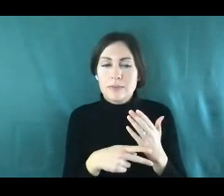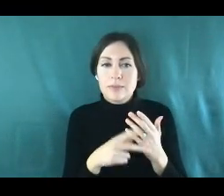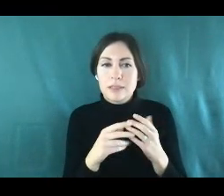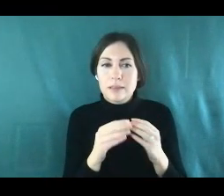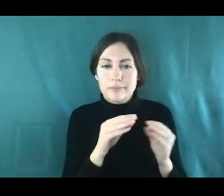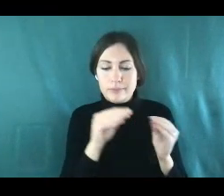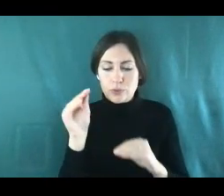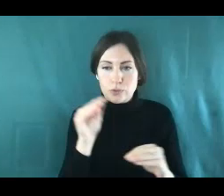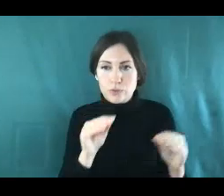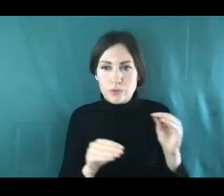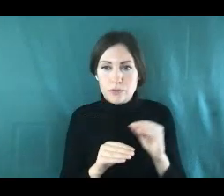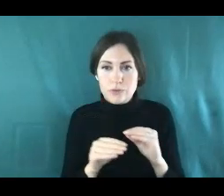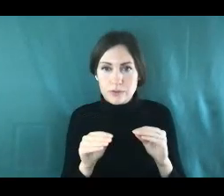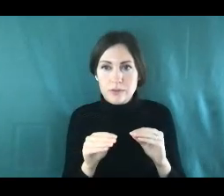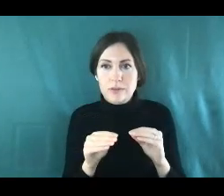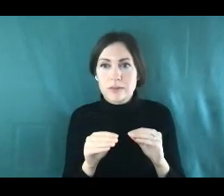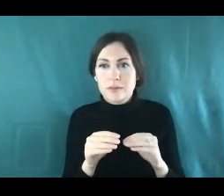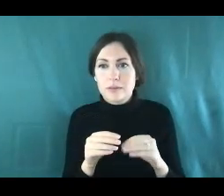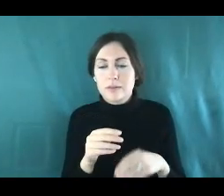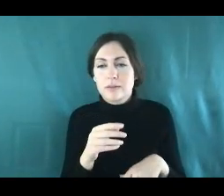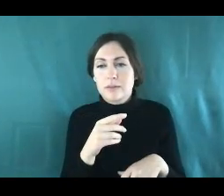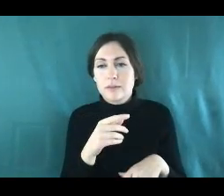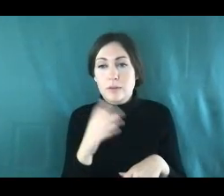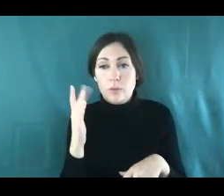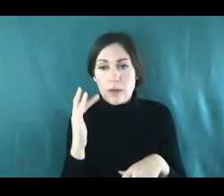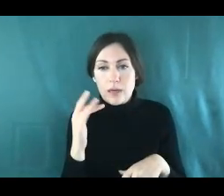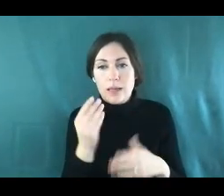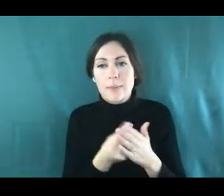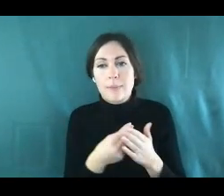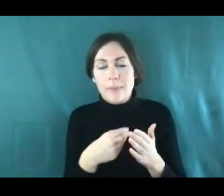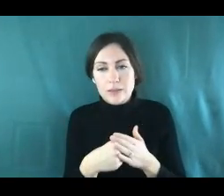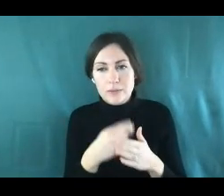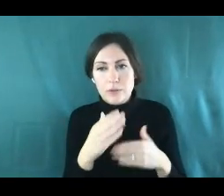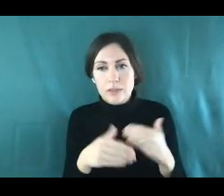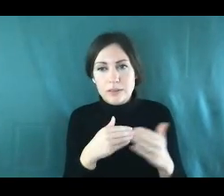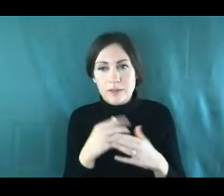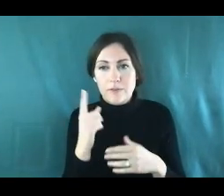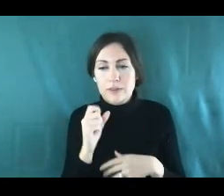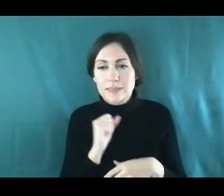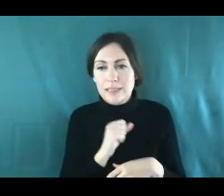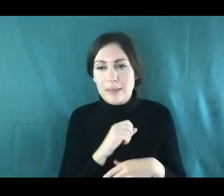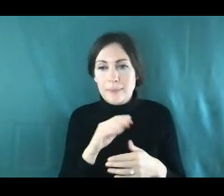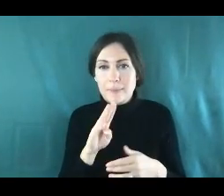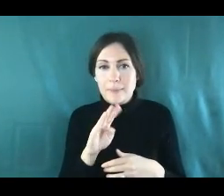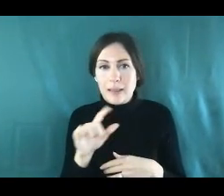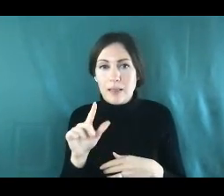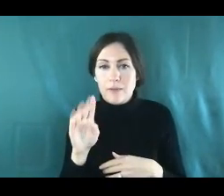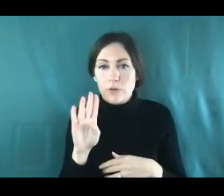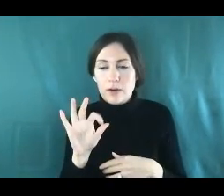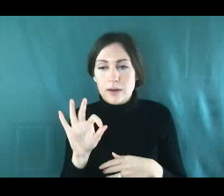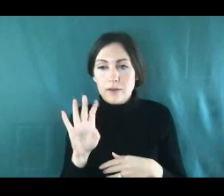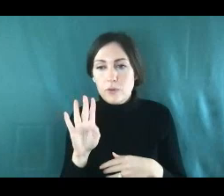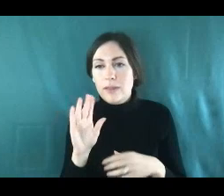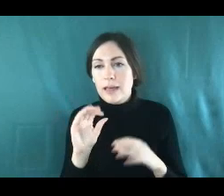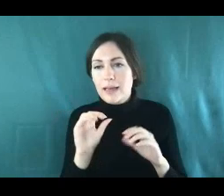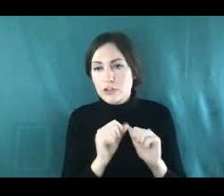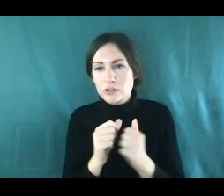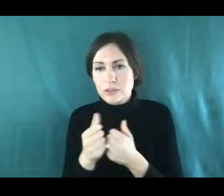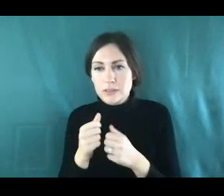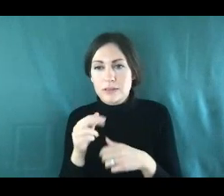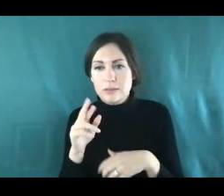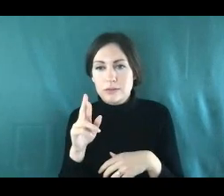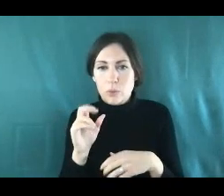part of either the budget process, that Senate Bill 494, which did the agency reorganization, or an additional